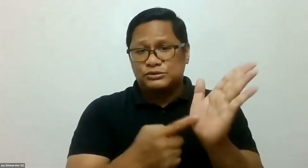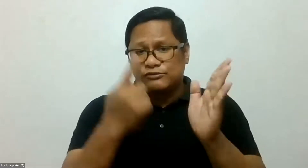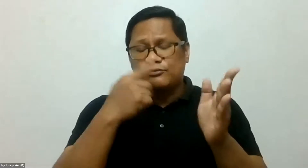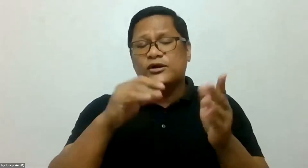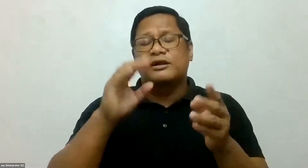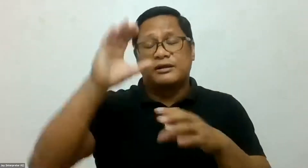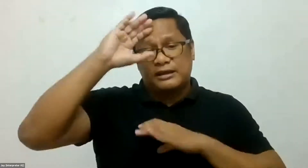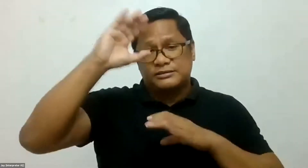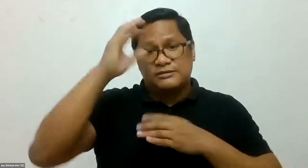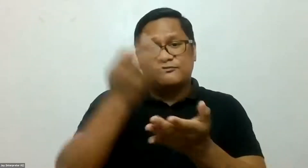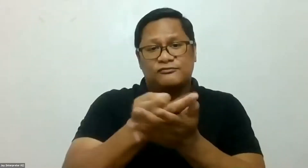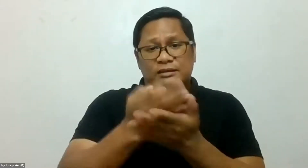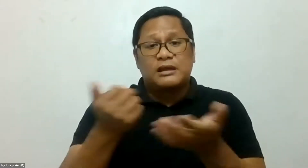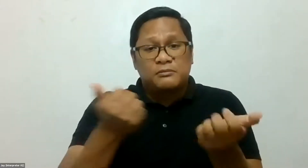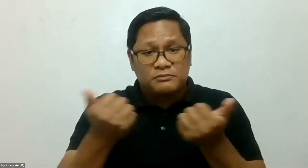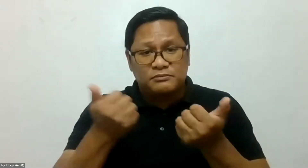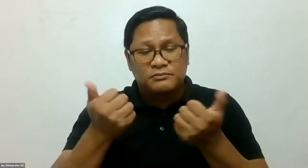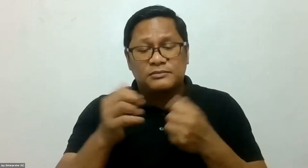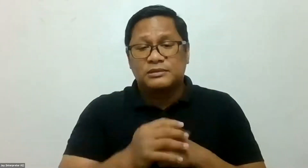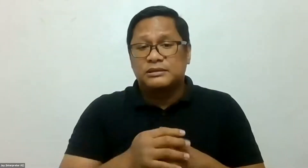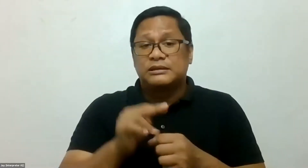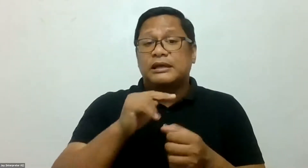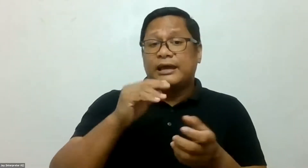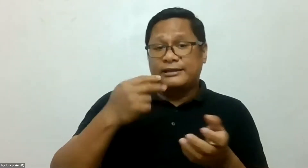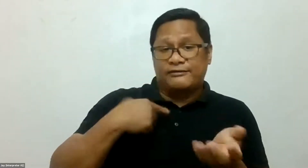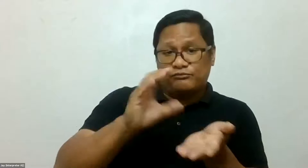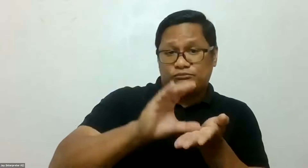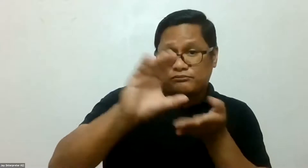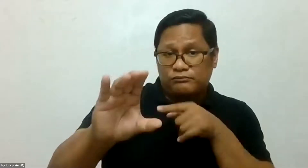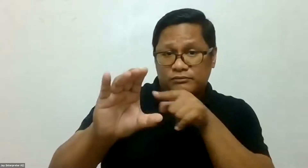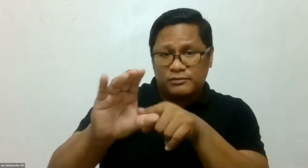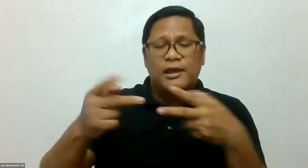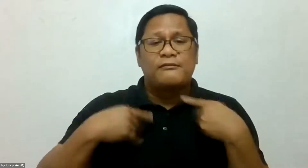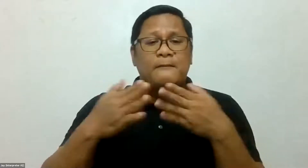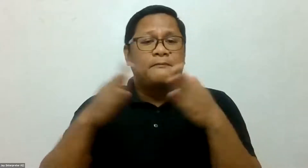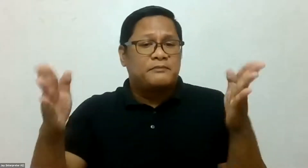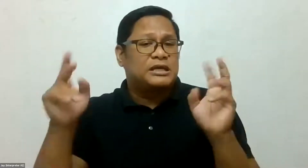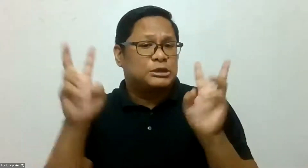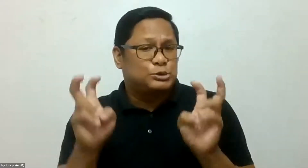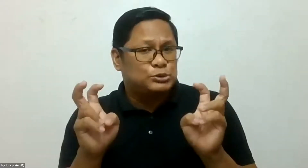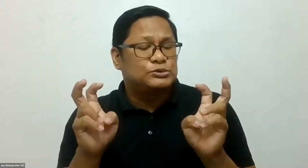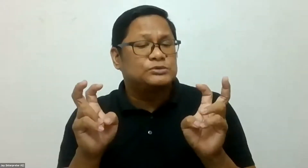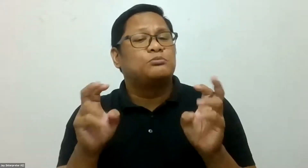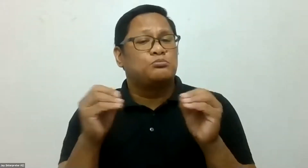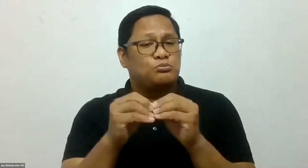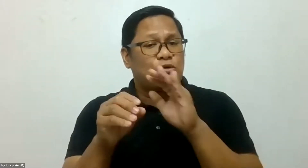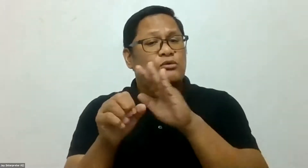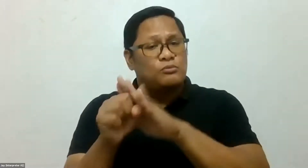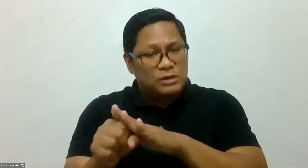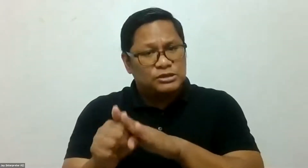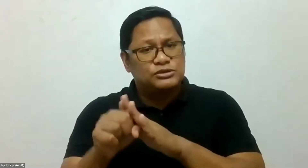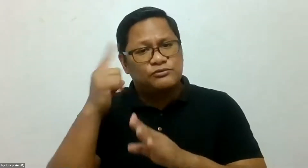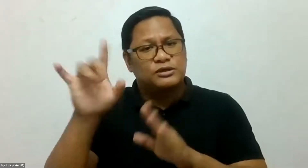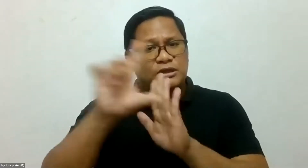available, and as not allocating one may bring about bigger health issues, which will put more pressure on the